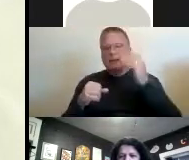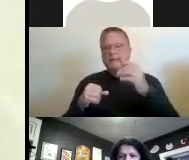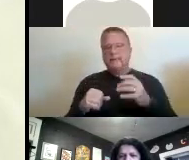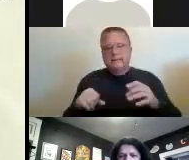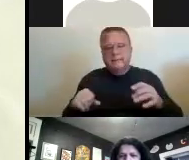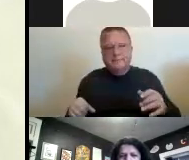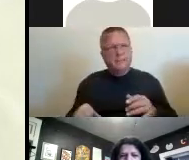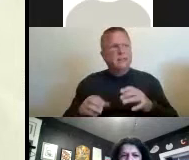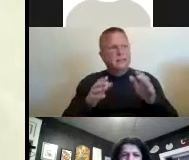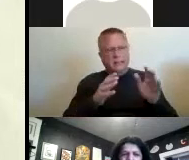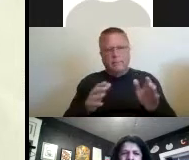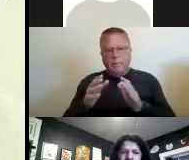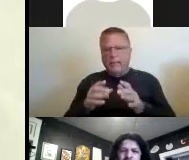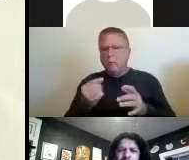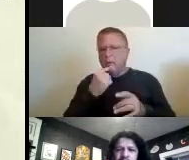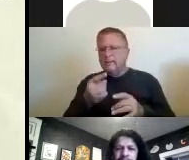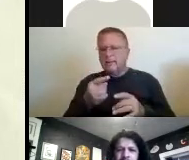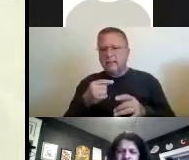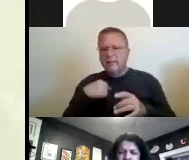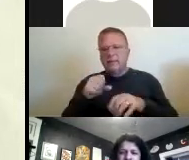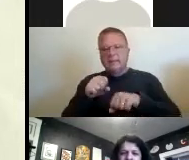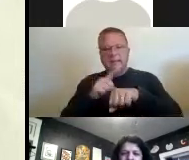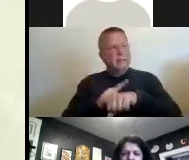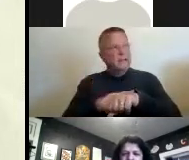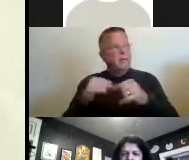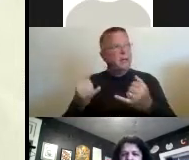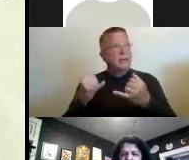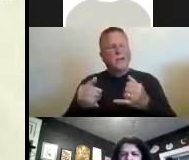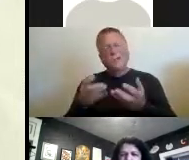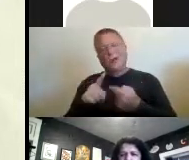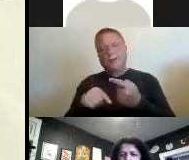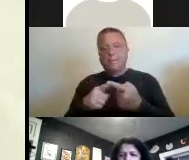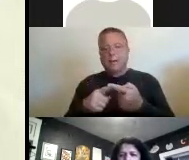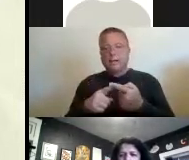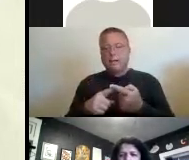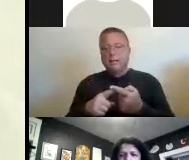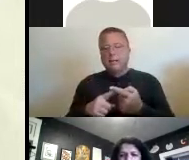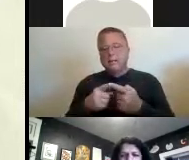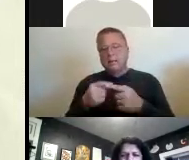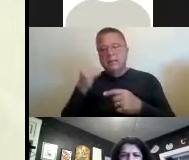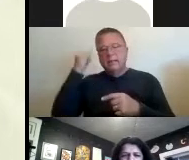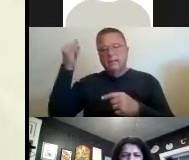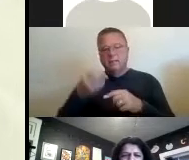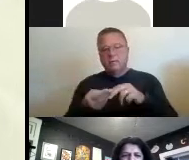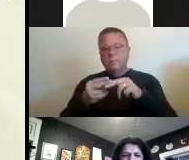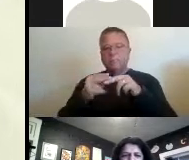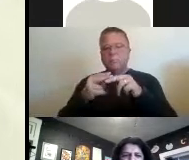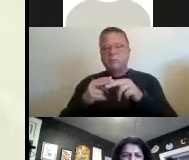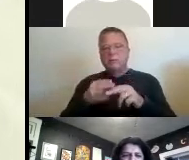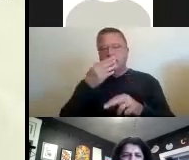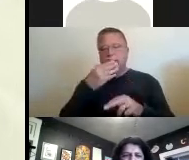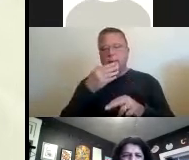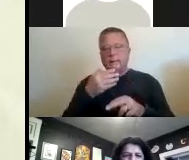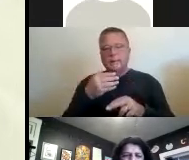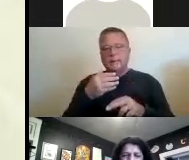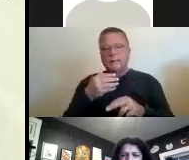happen here. So I wanted to take this slide to really talk about what, if we're, again, building a better, not to steal President Biden's kind